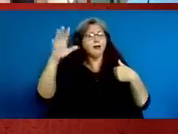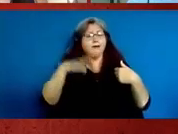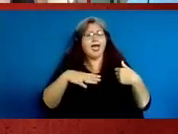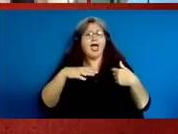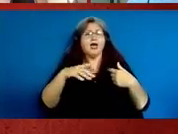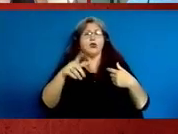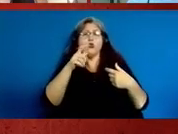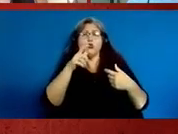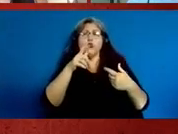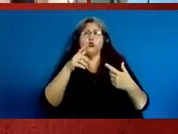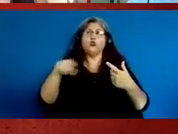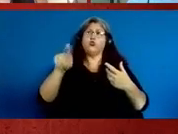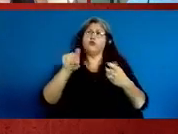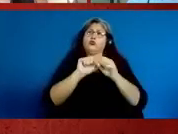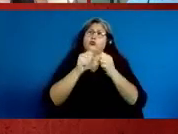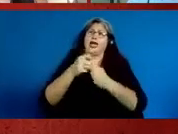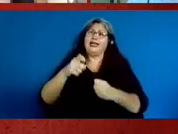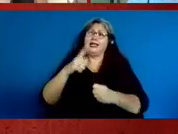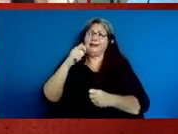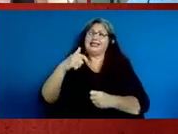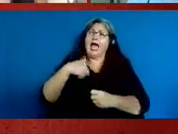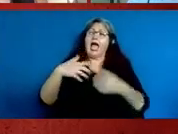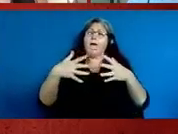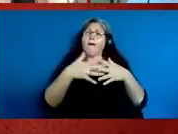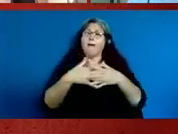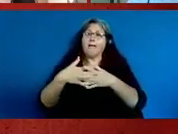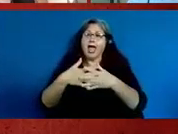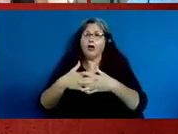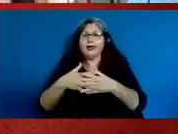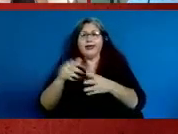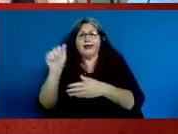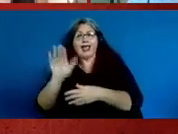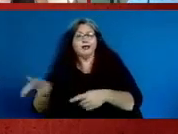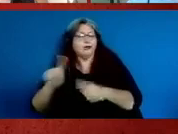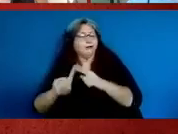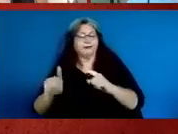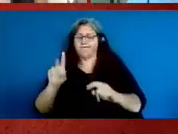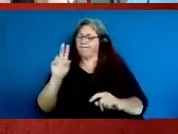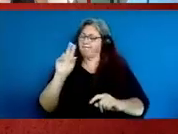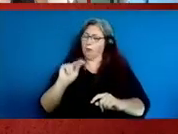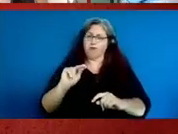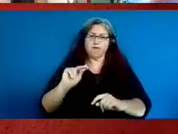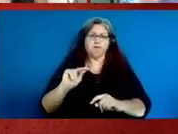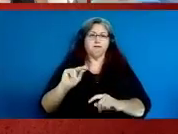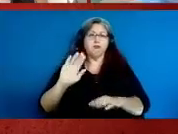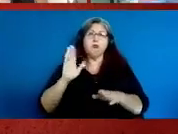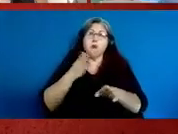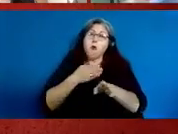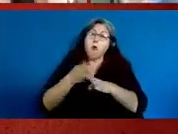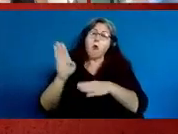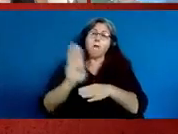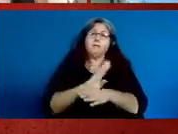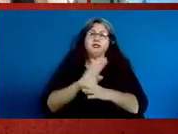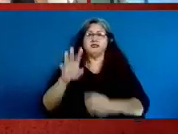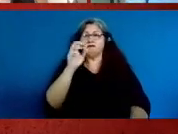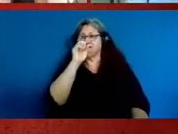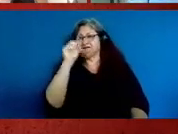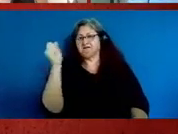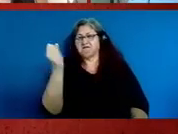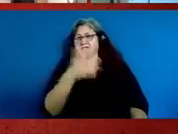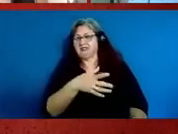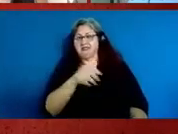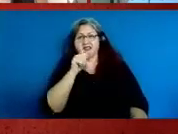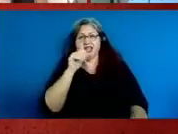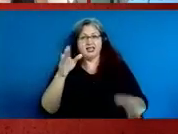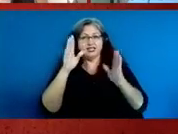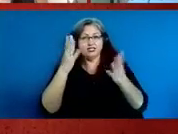in society because he is an American Asian. But no, the whole industry didn't pay any attention. So I